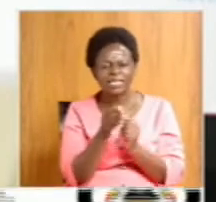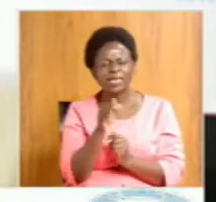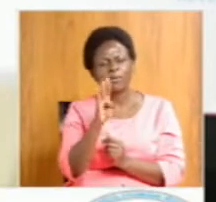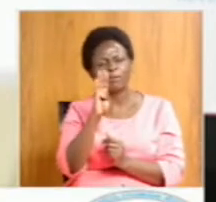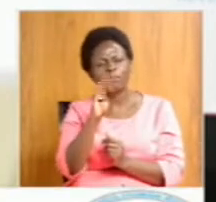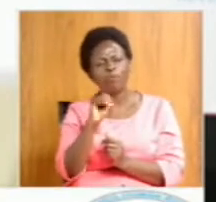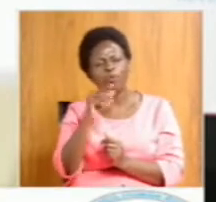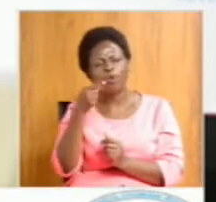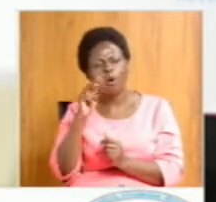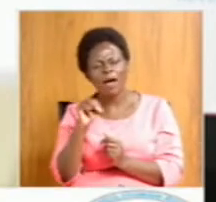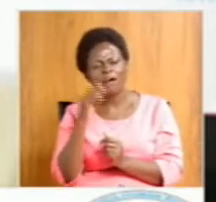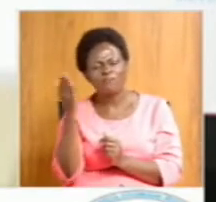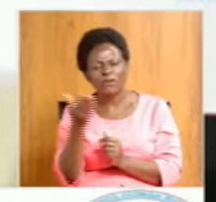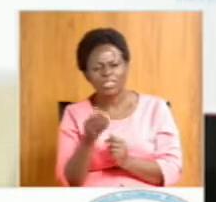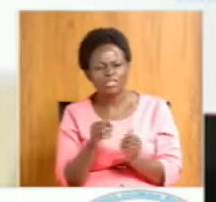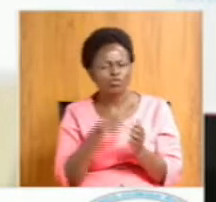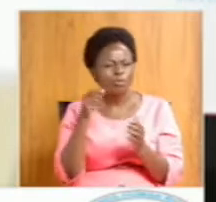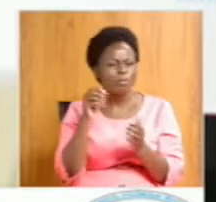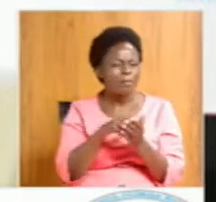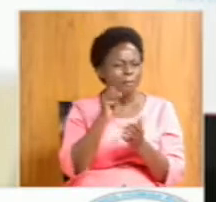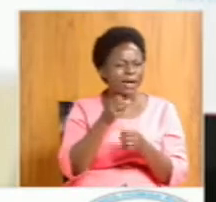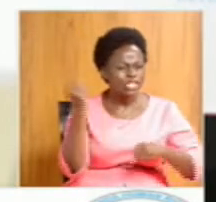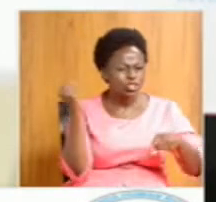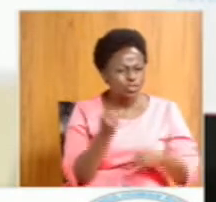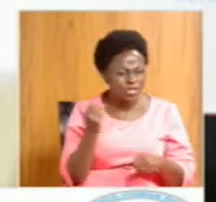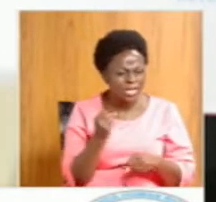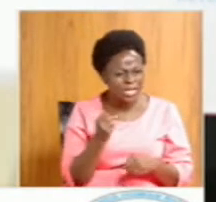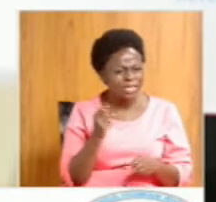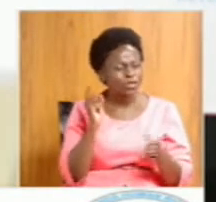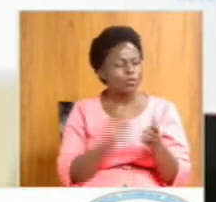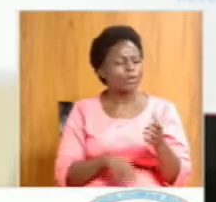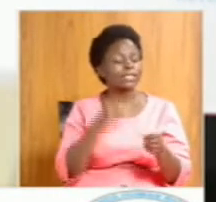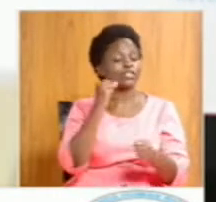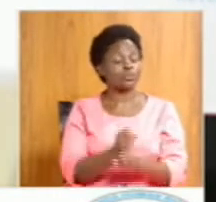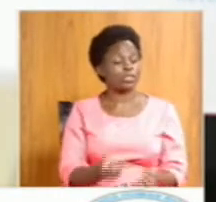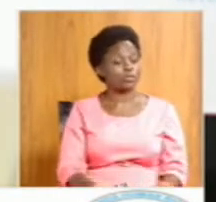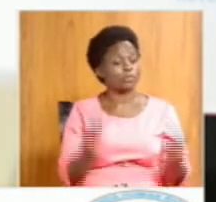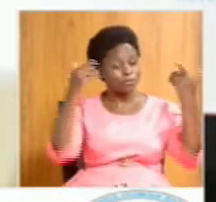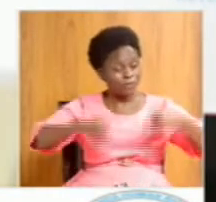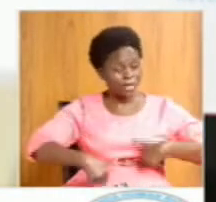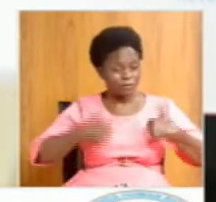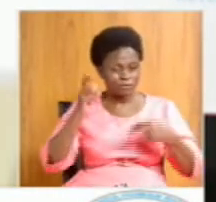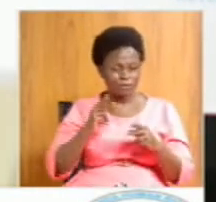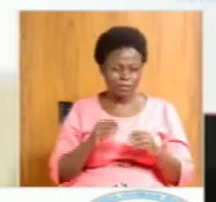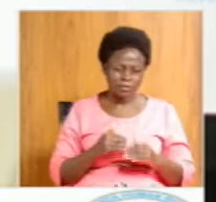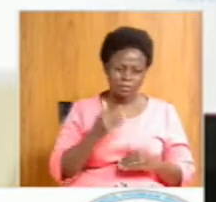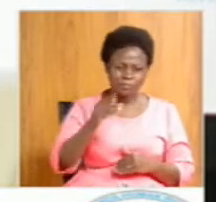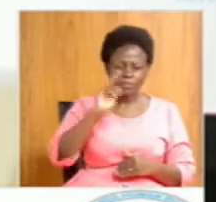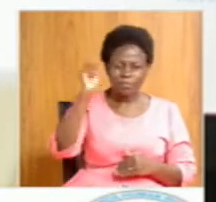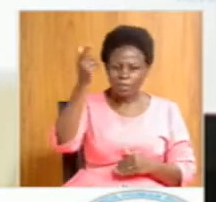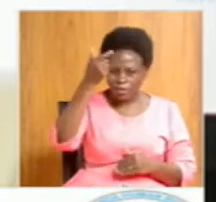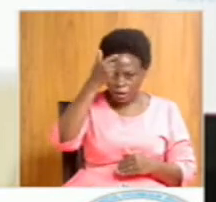purpose of everything that you come and tell us that you are doing to improve the lives of citizens so I think in moving forward government